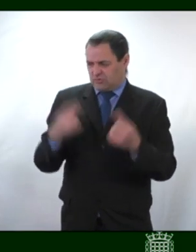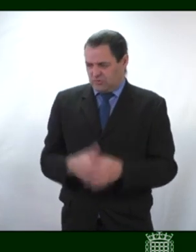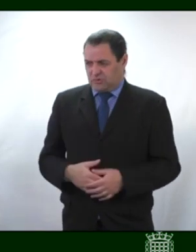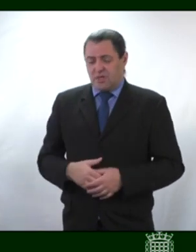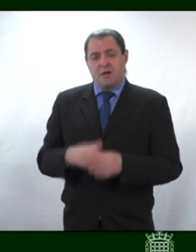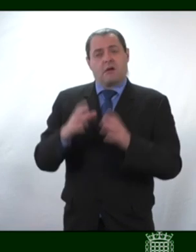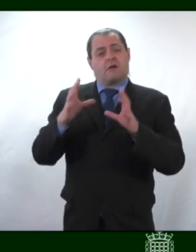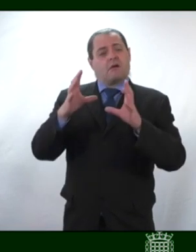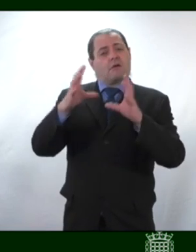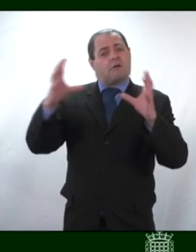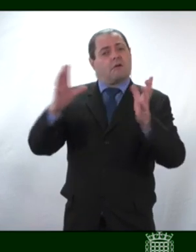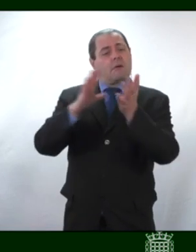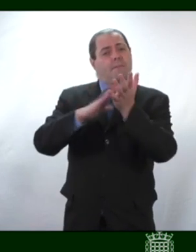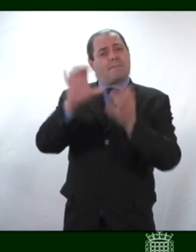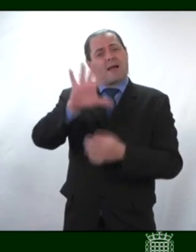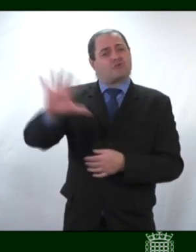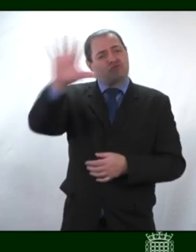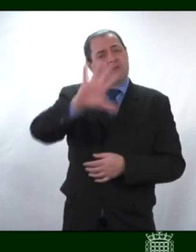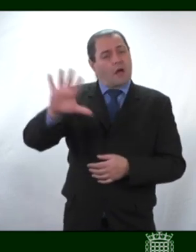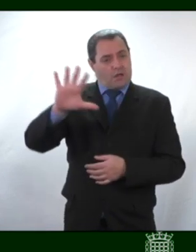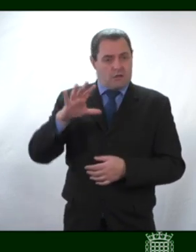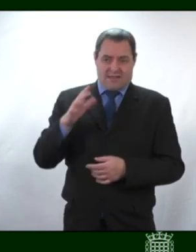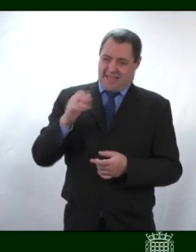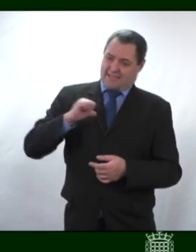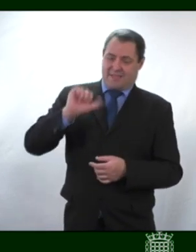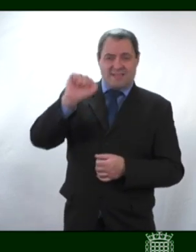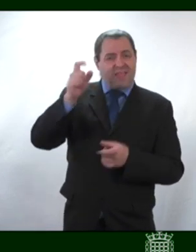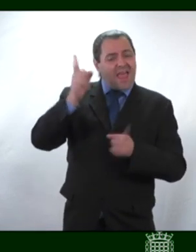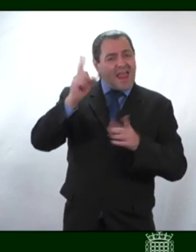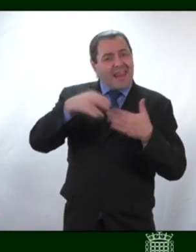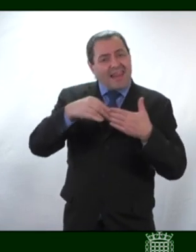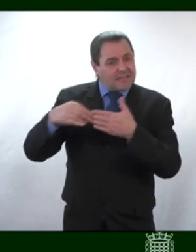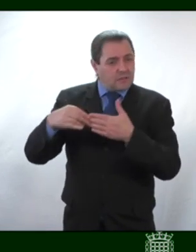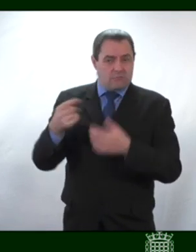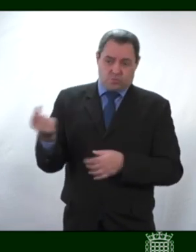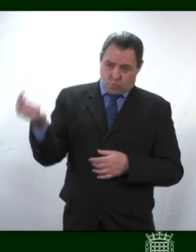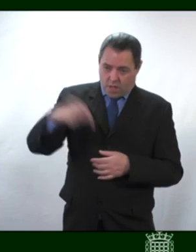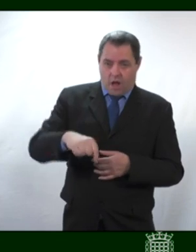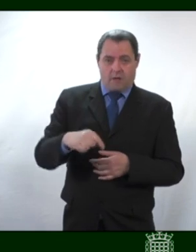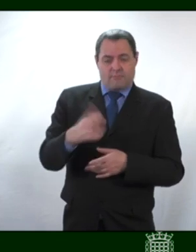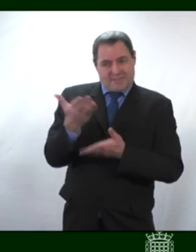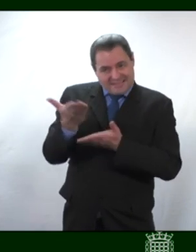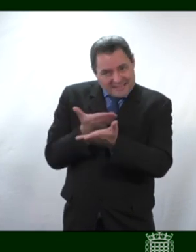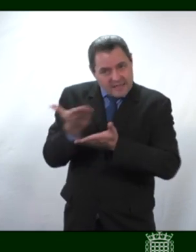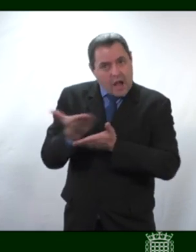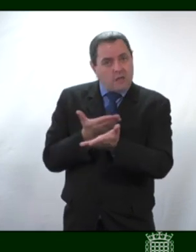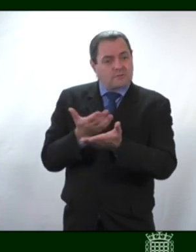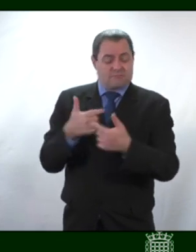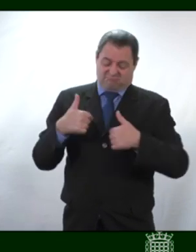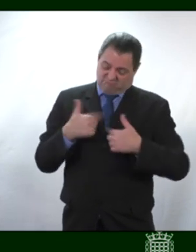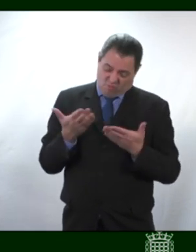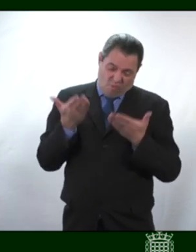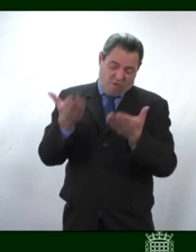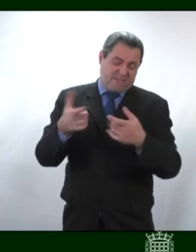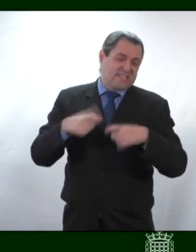of Greater Manchester would expect their local leaders to come to the table, and that offer remains there.